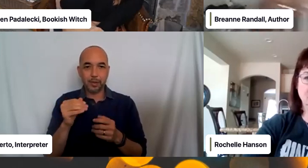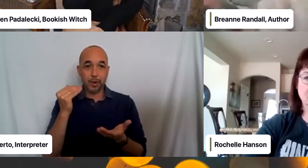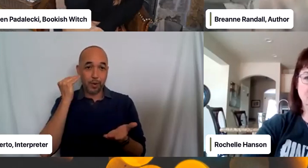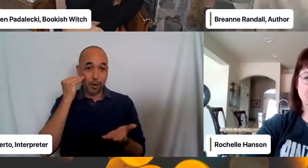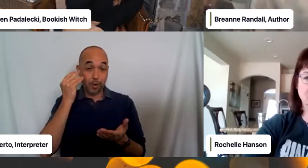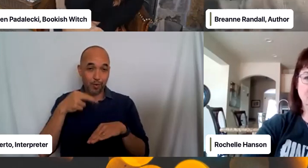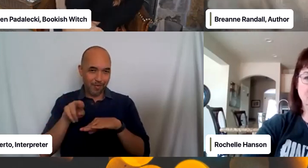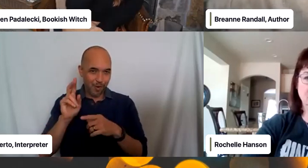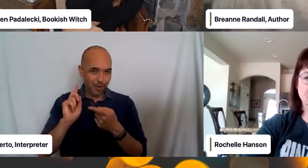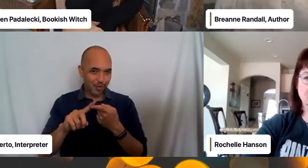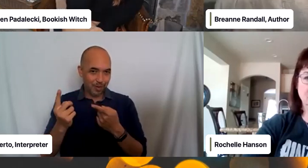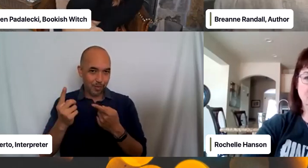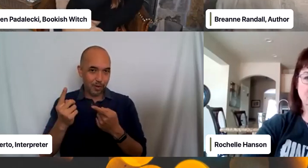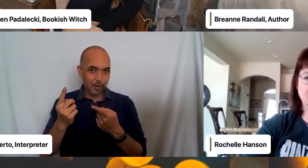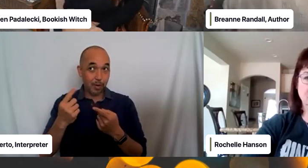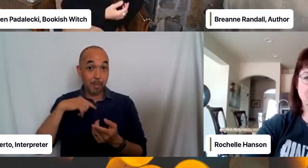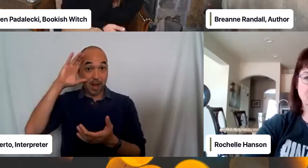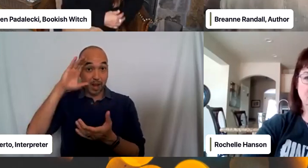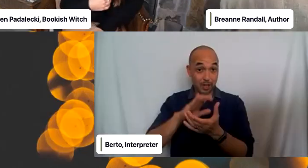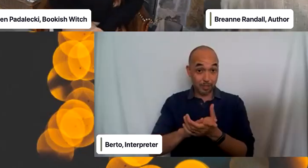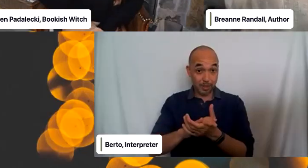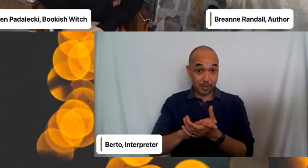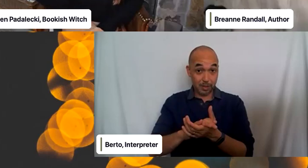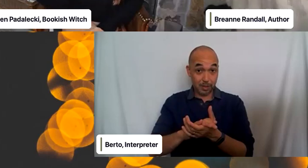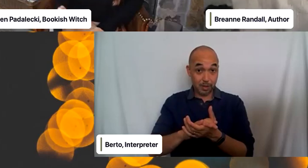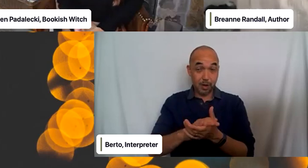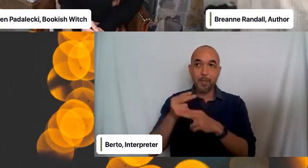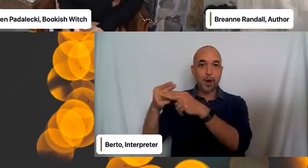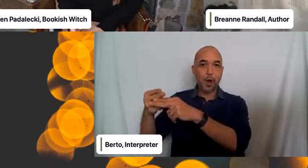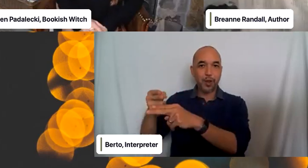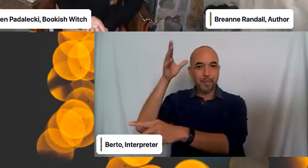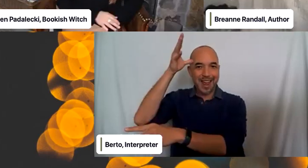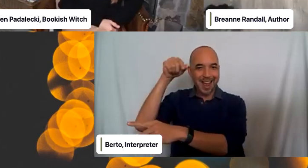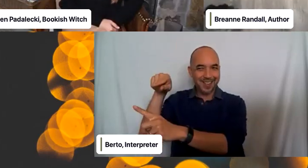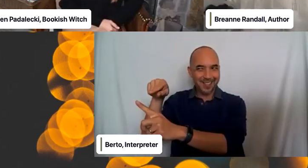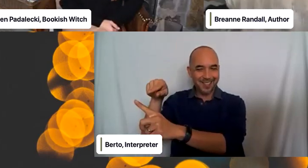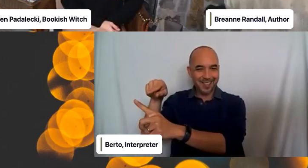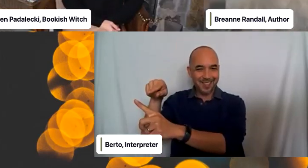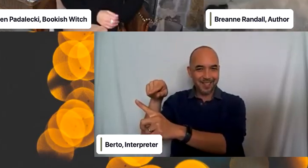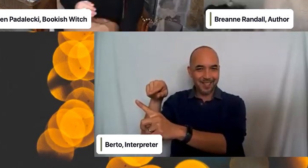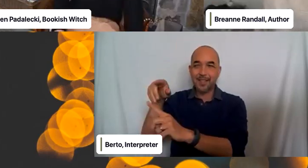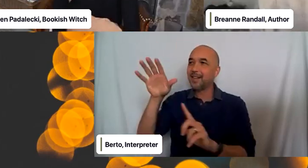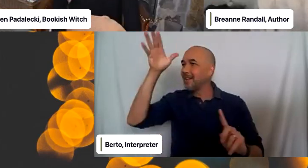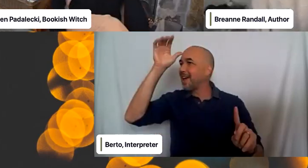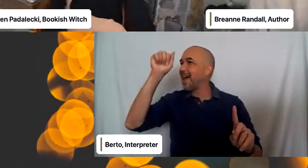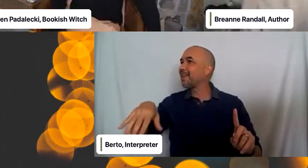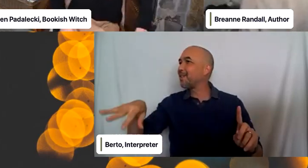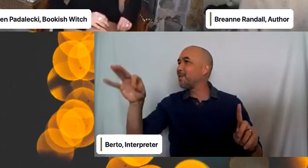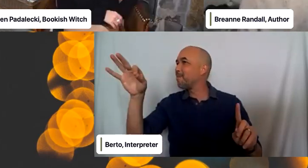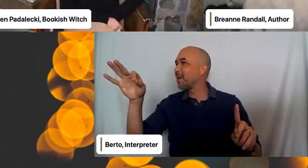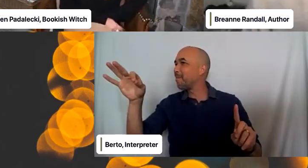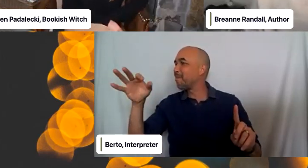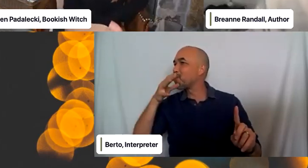I'll say, it's my husband. I'm talking to my husband and I'll say, Daddy, can you go get this for one of the girls? Right? I know. It gets a little, I